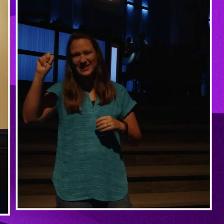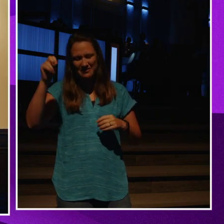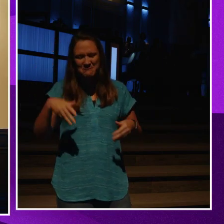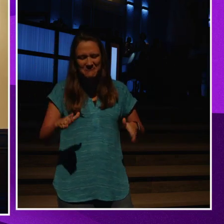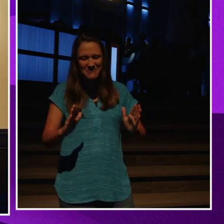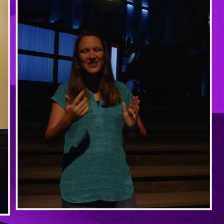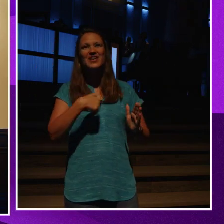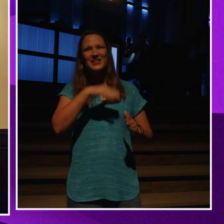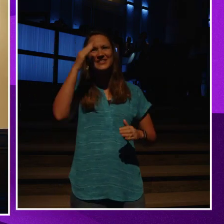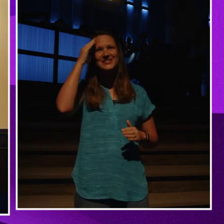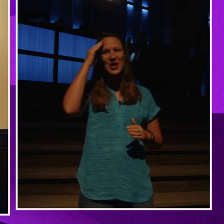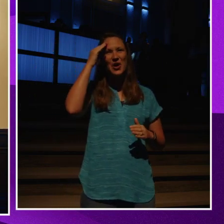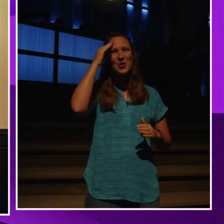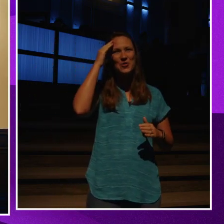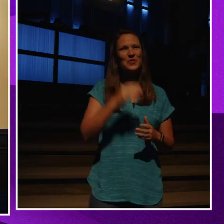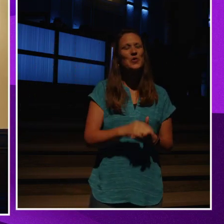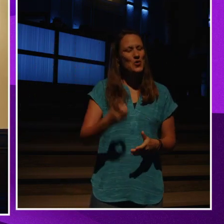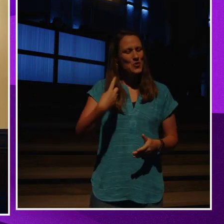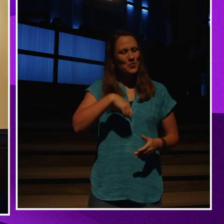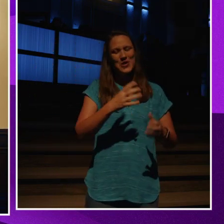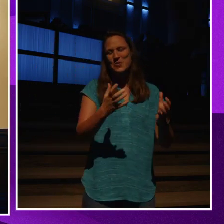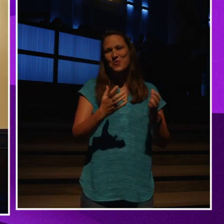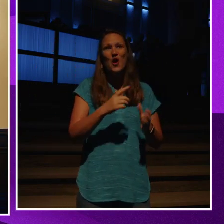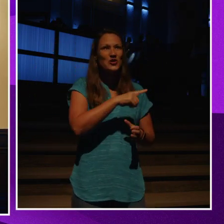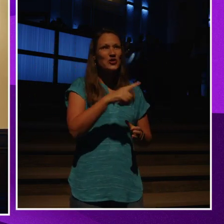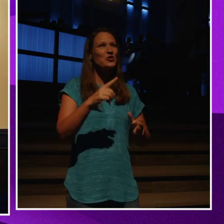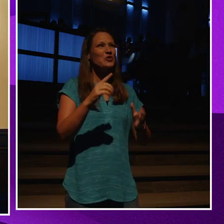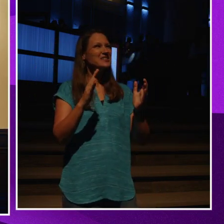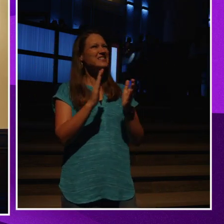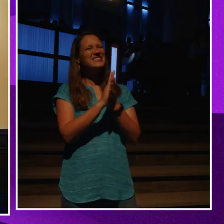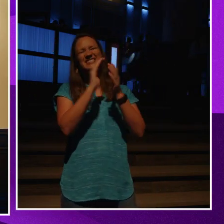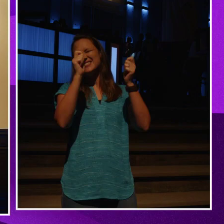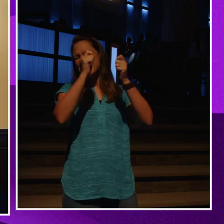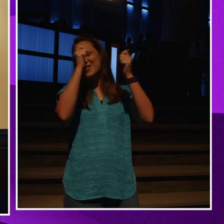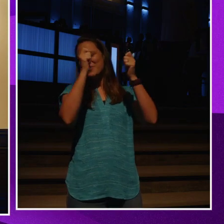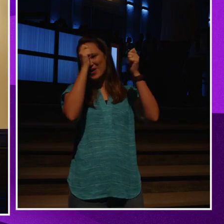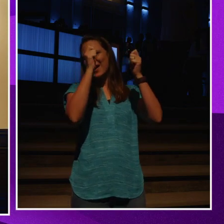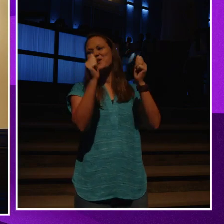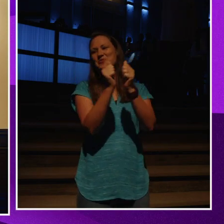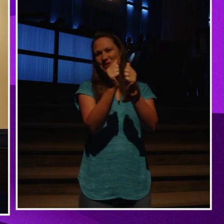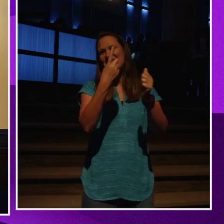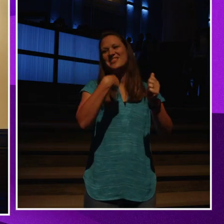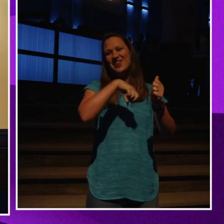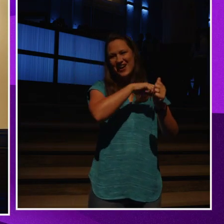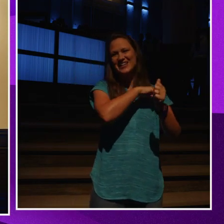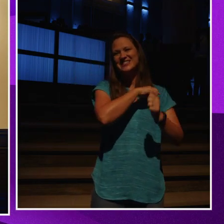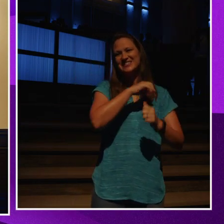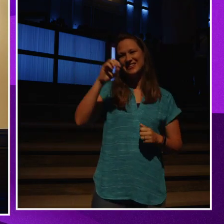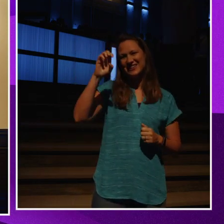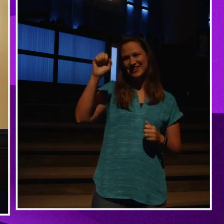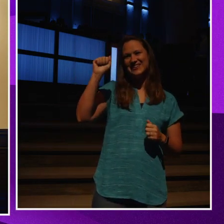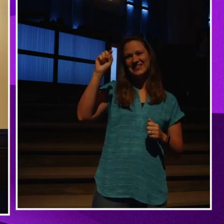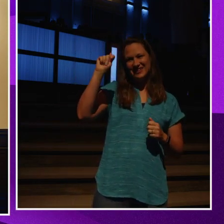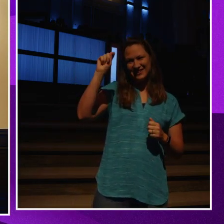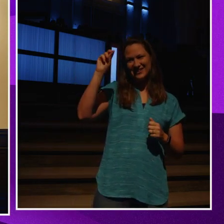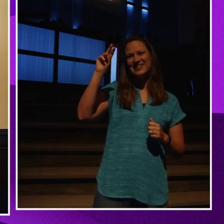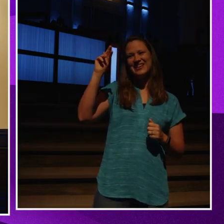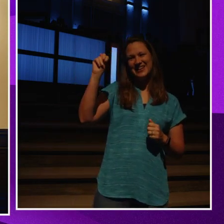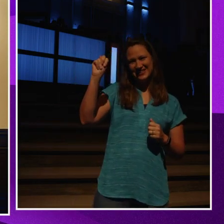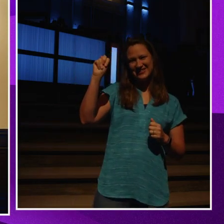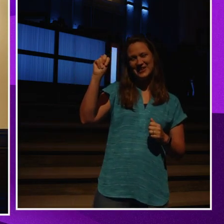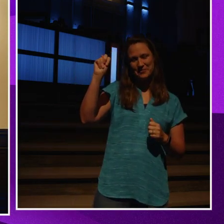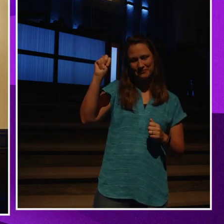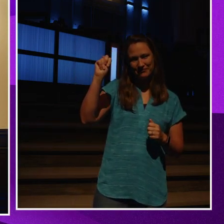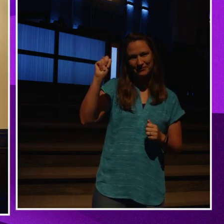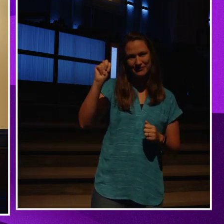celebration. And Easton, we are so proud of you, and we pray that God's going to use you in a mighty way for his glory. So upon